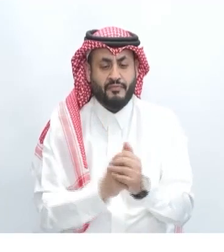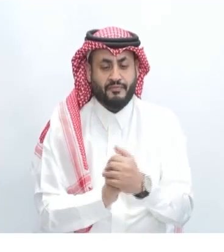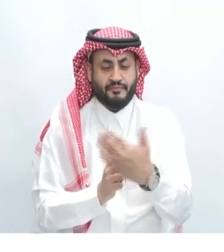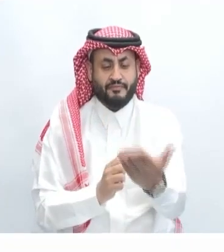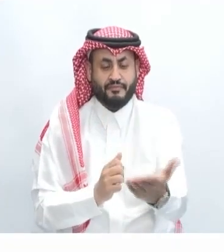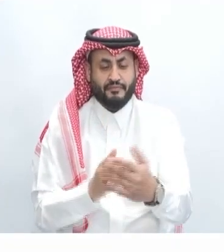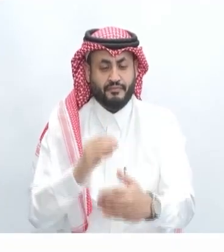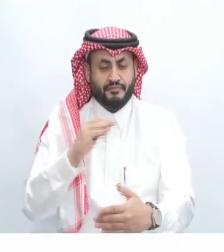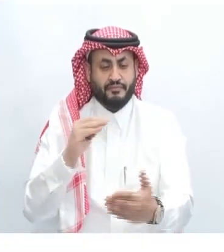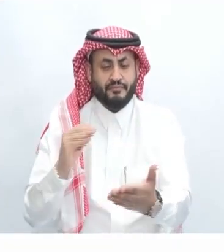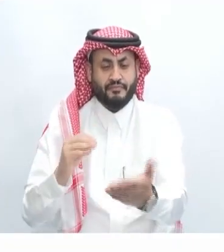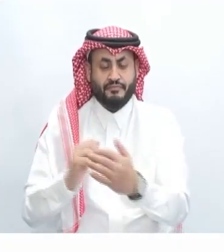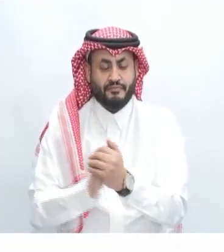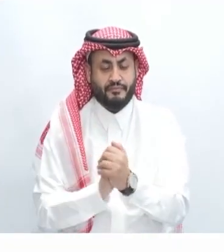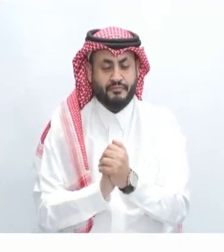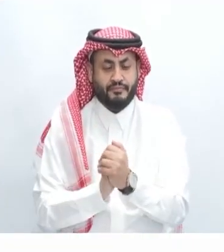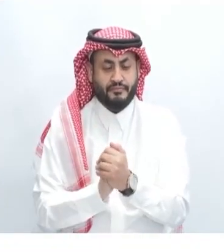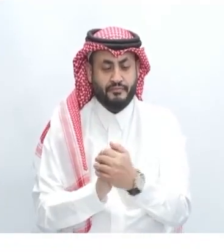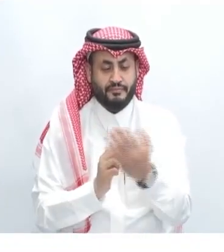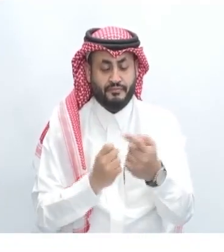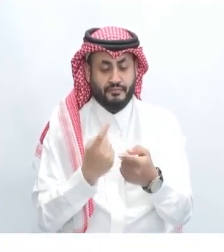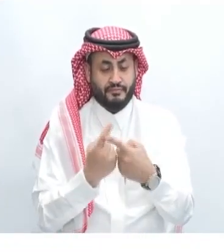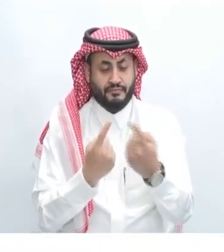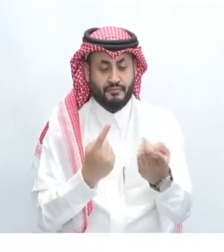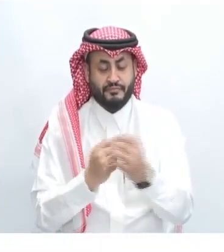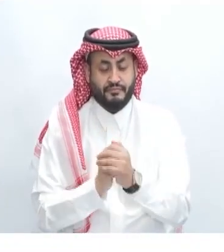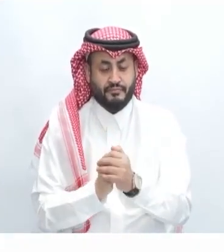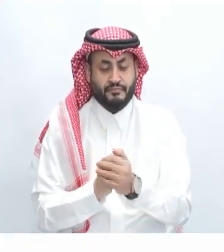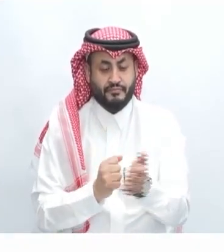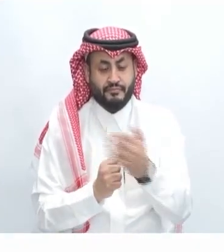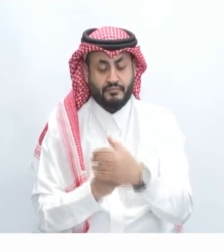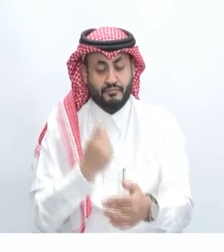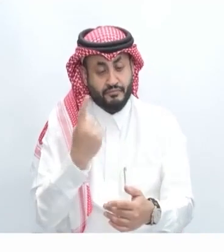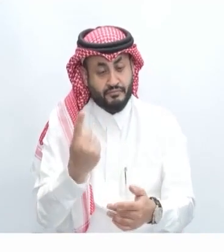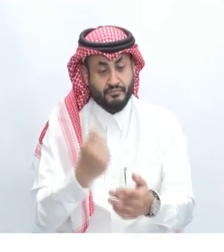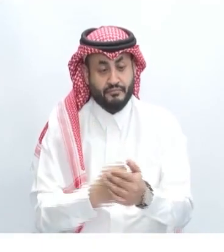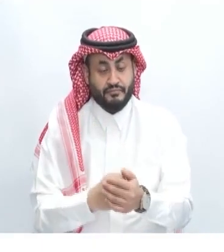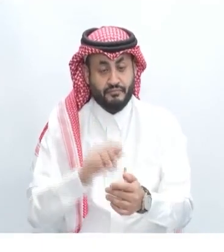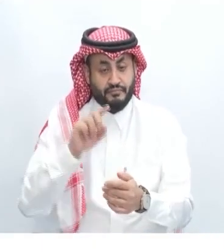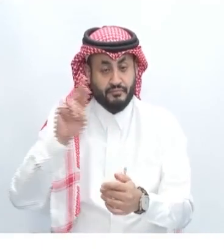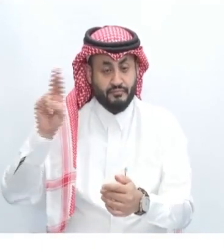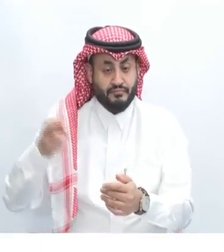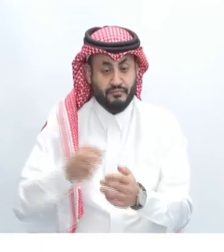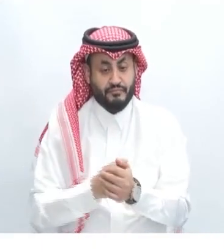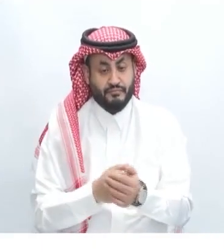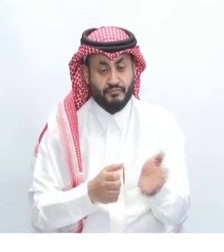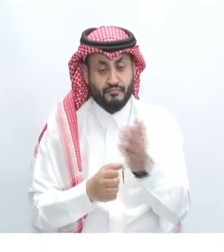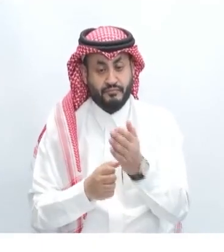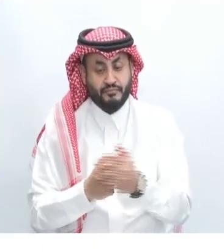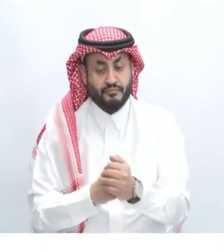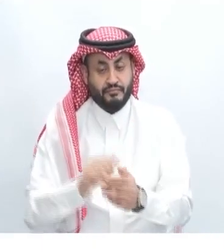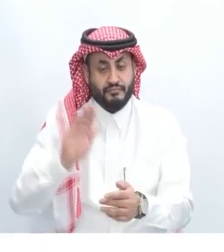For example, hippos goes with the first sound, crocodiles with the first sound,